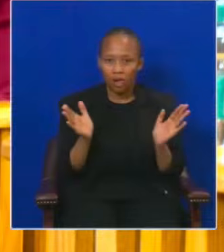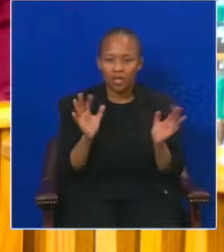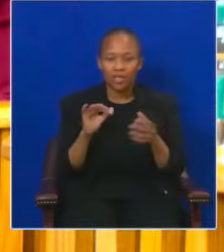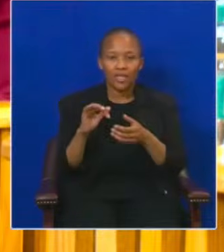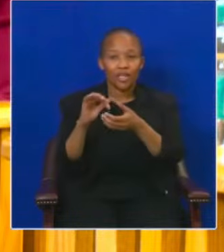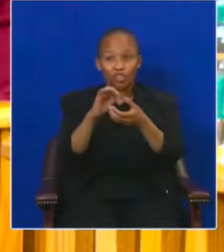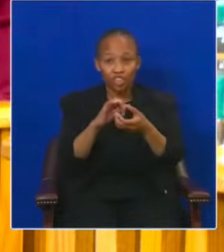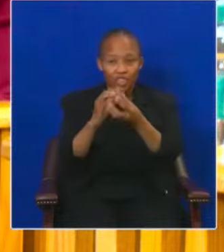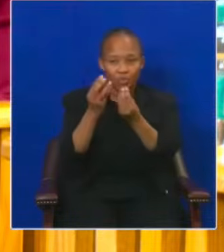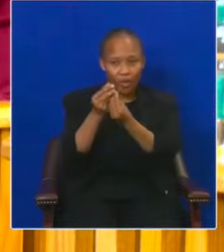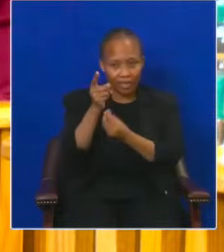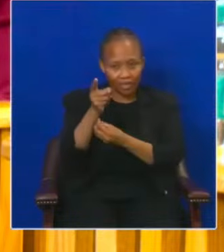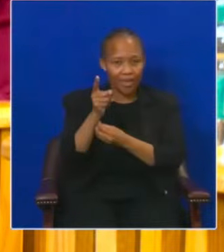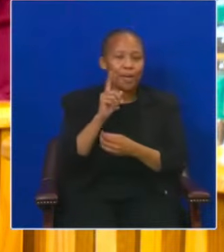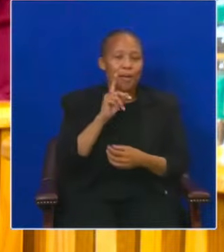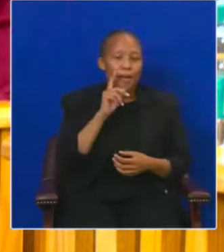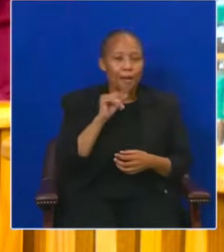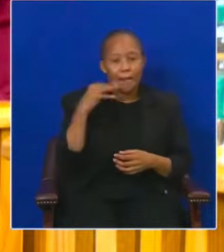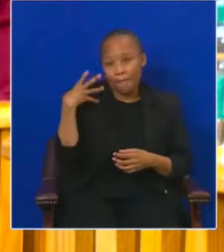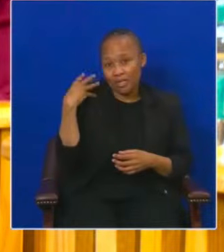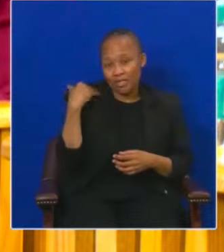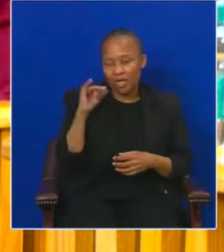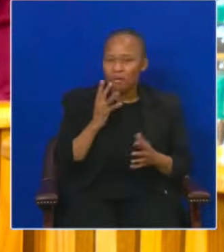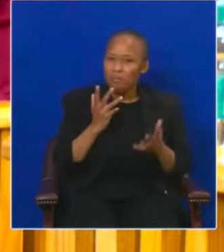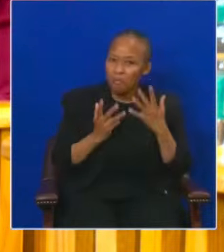know who that third party is?